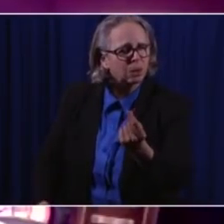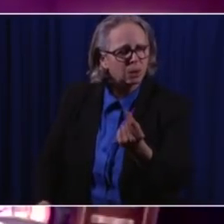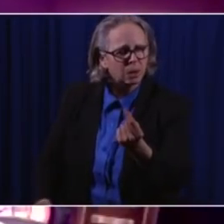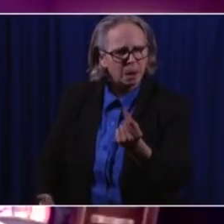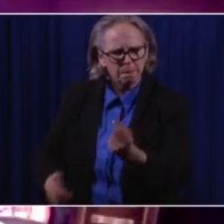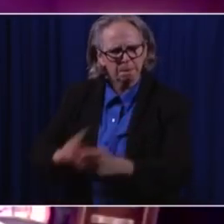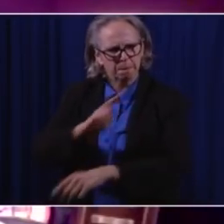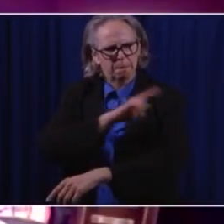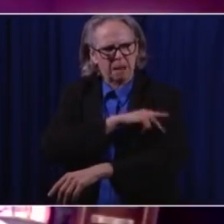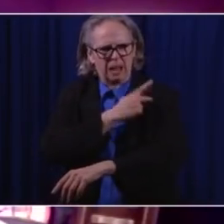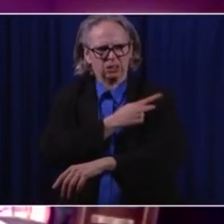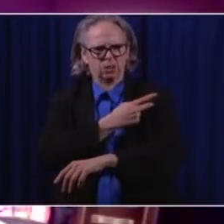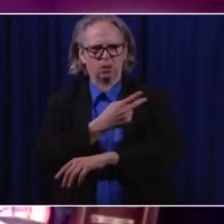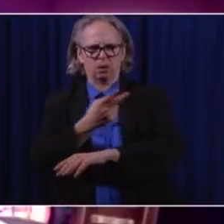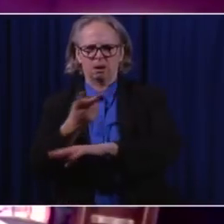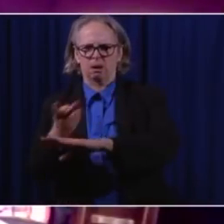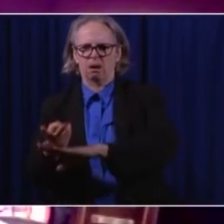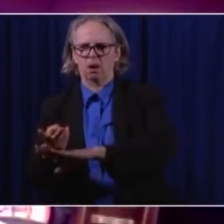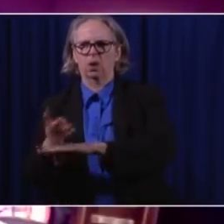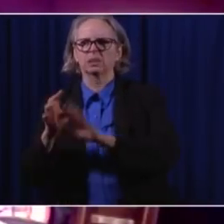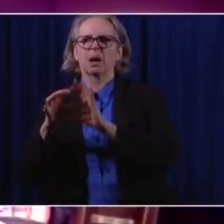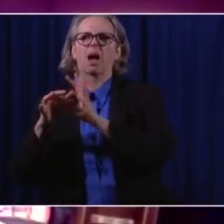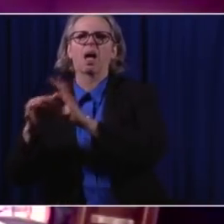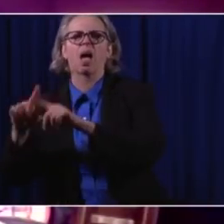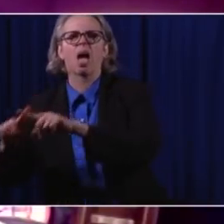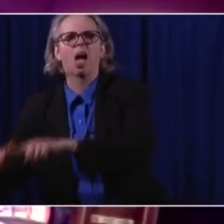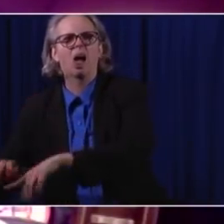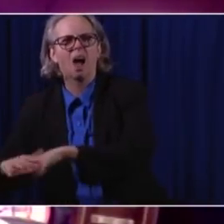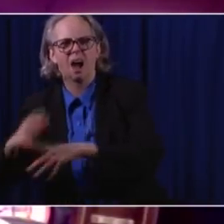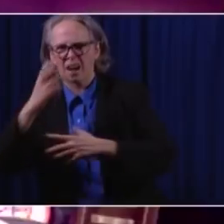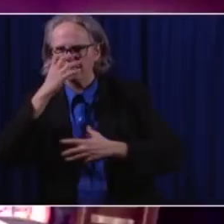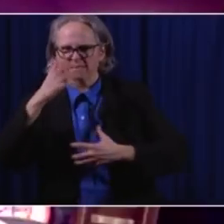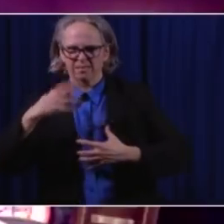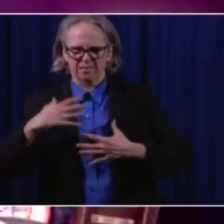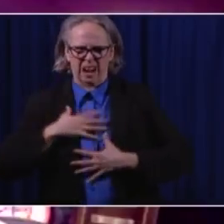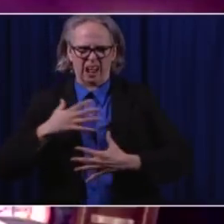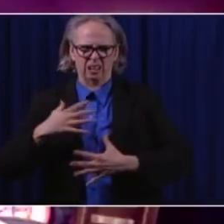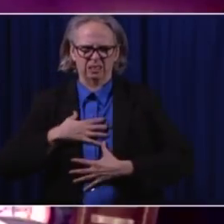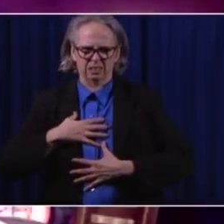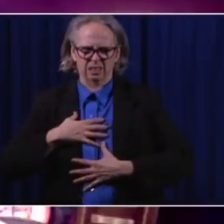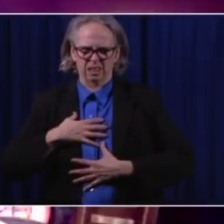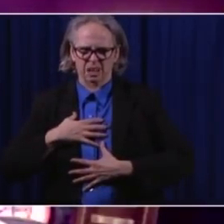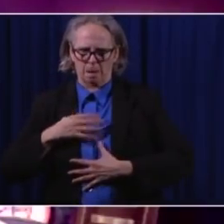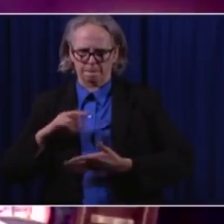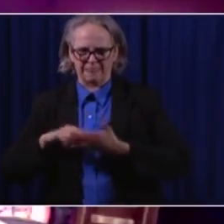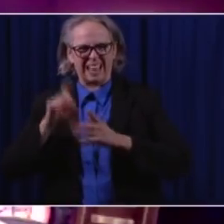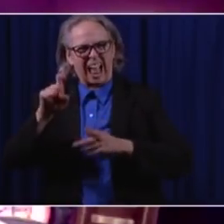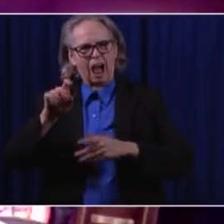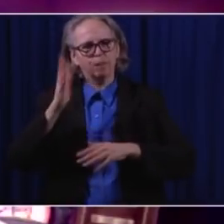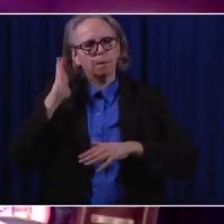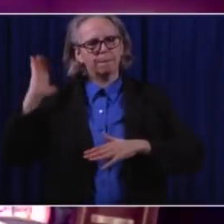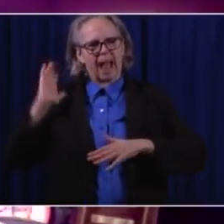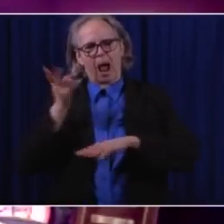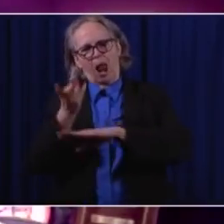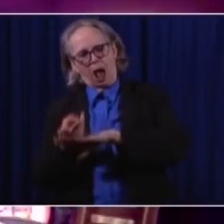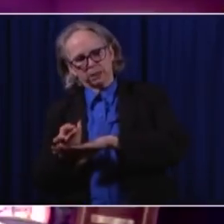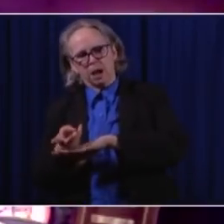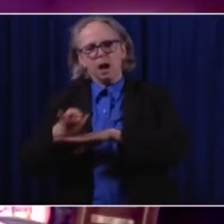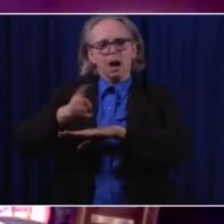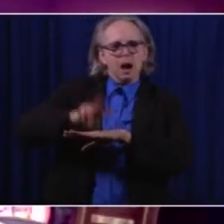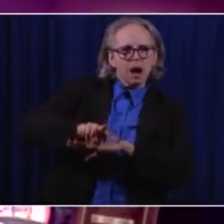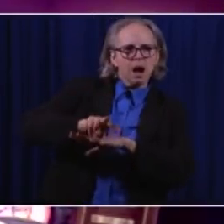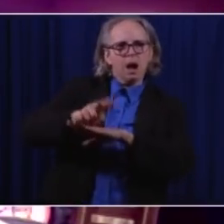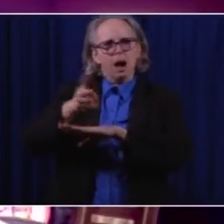the patient over and it takes pressure off of their lungs, moves fluids that's in their lungs around, and it helps them while they're on